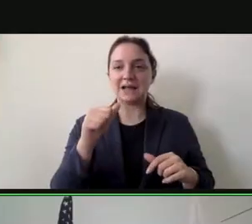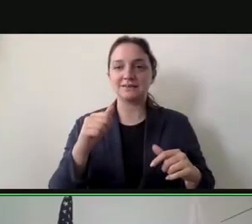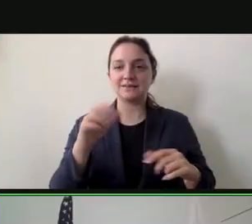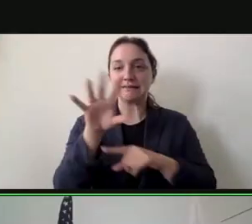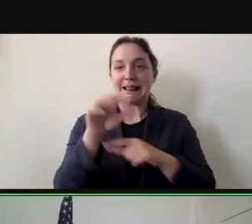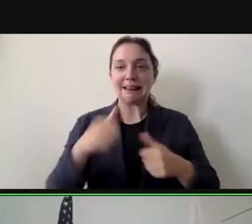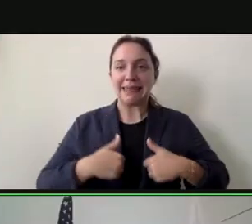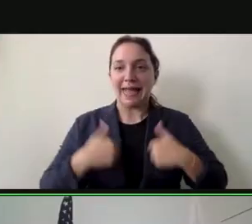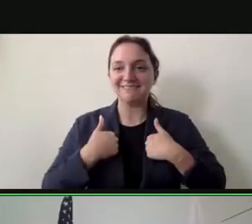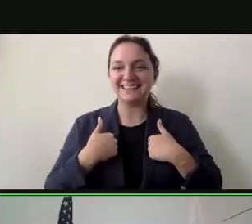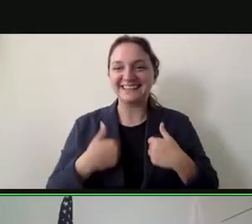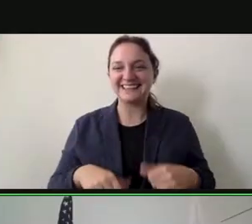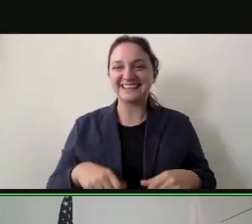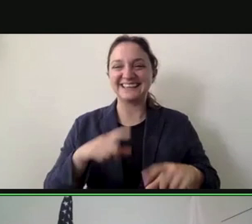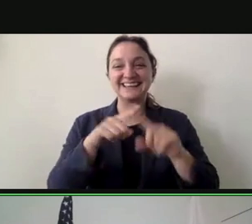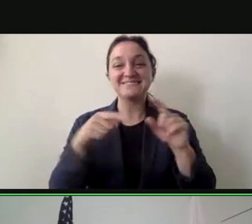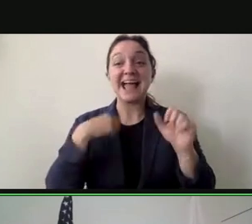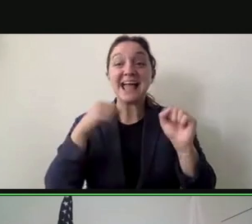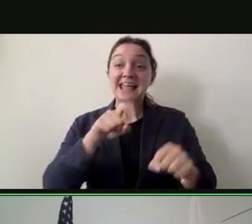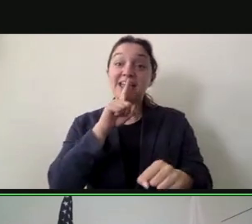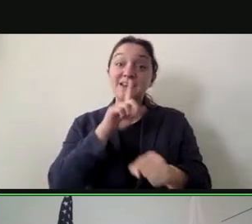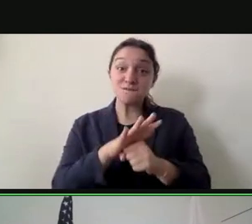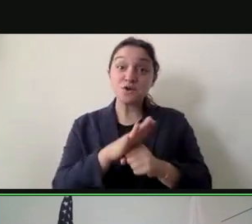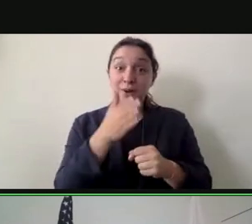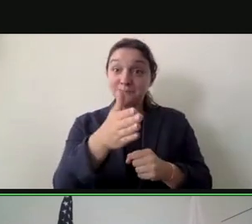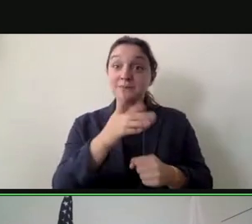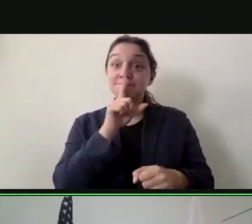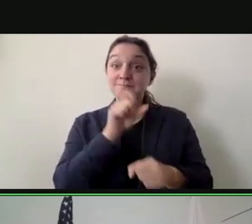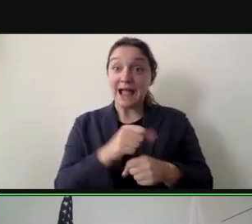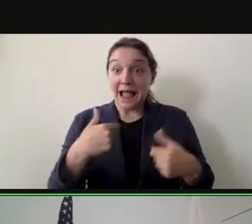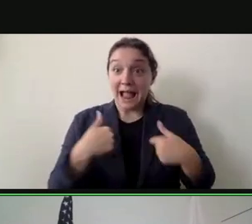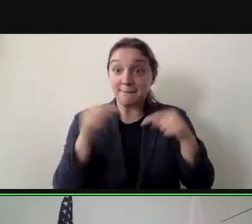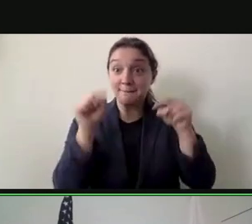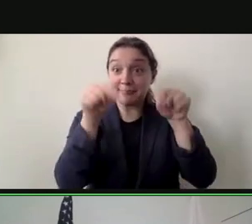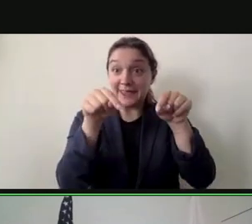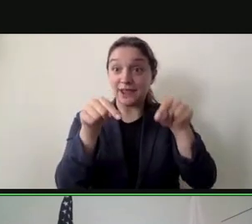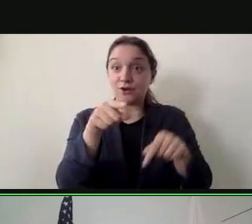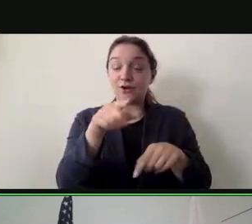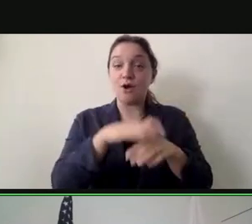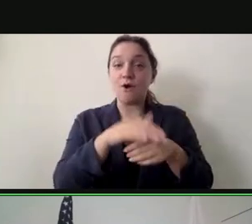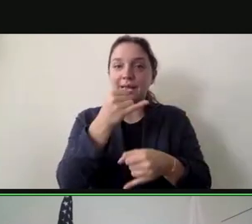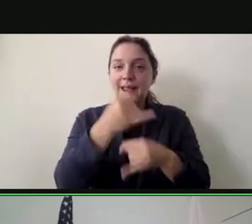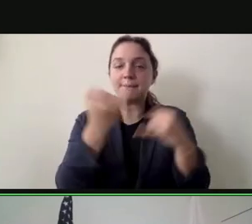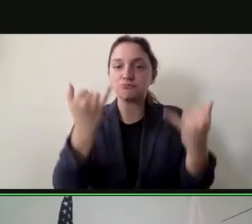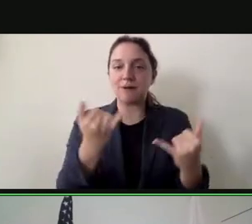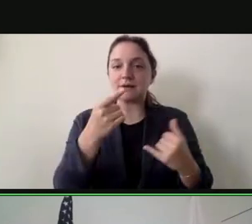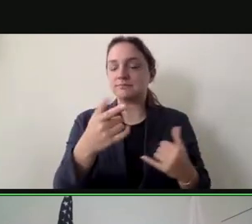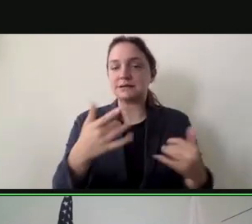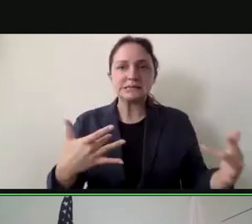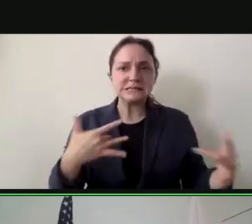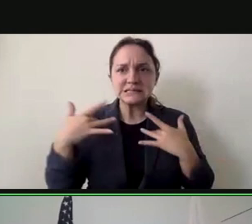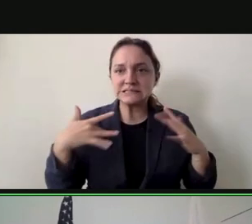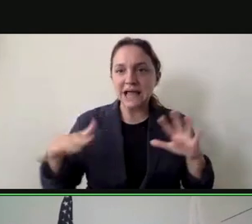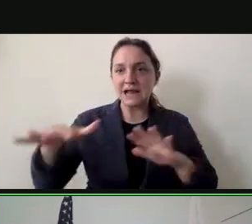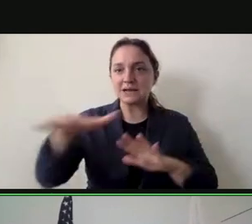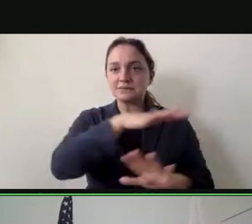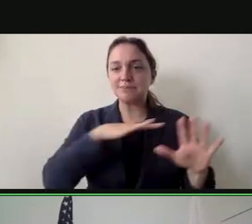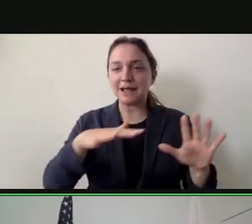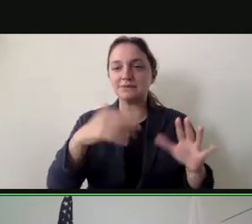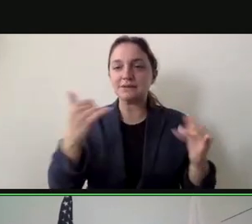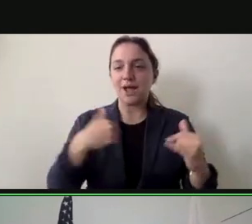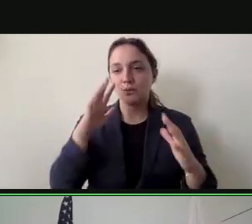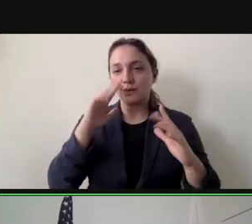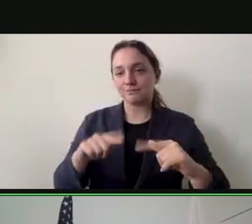I can assert and confirm this is what it indeed looked like. And I'm inside this campus right now. It's a really exciting space. And I'm going to turn it over